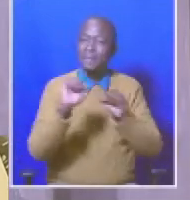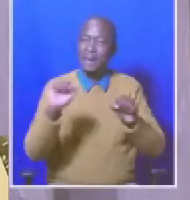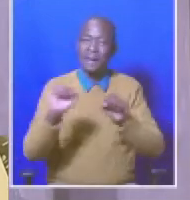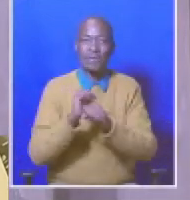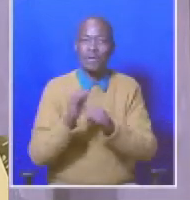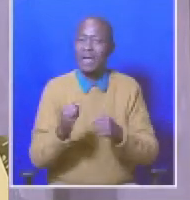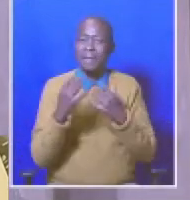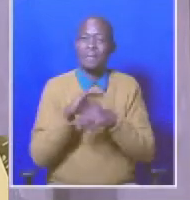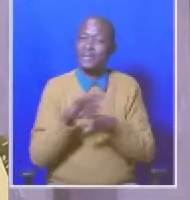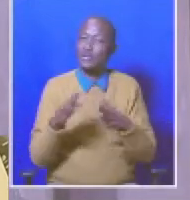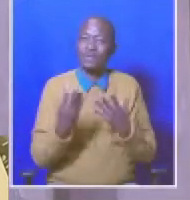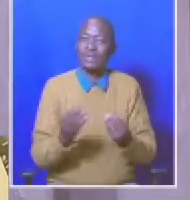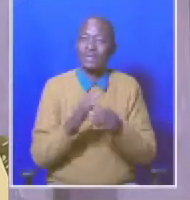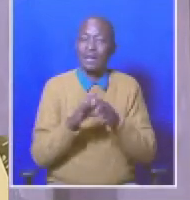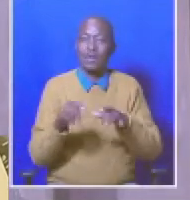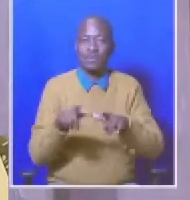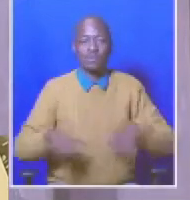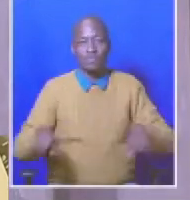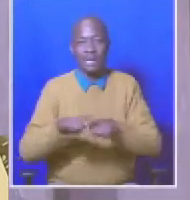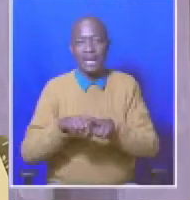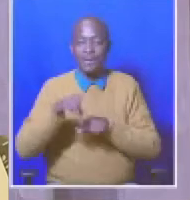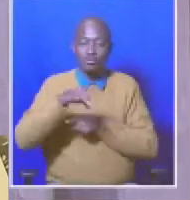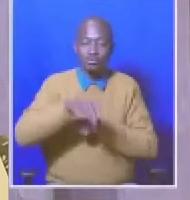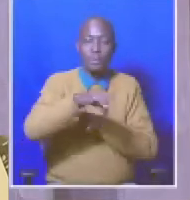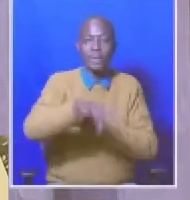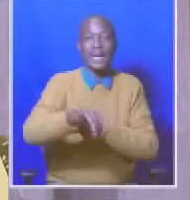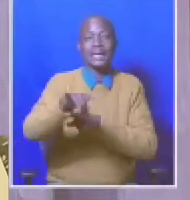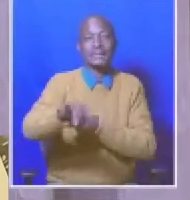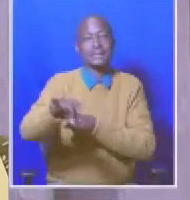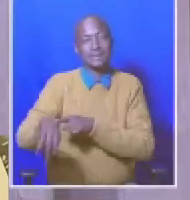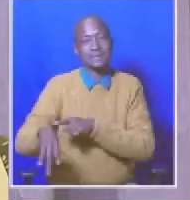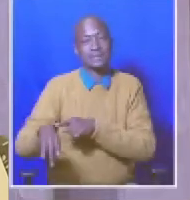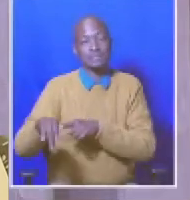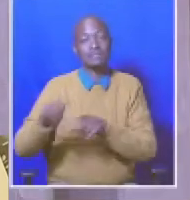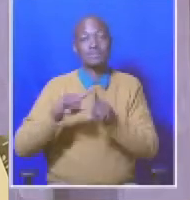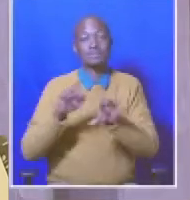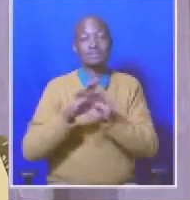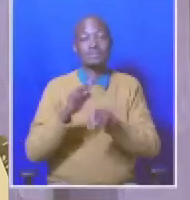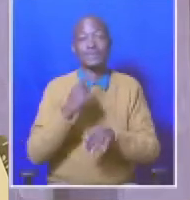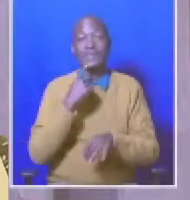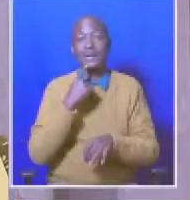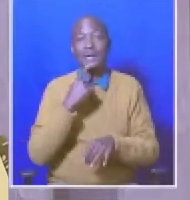abanawo umhlaba ukuthi balime. Ngiye ngasho ekuqaleni ke ukuthi